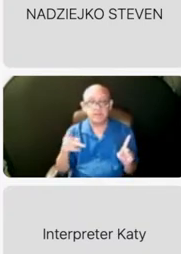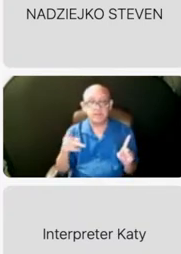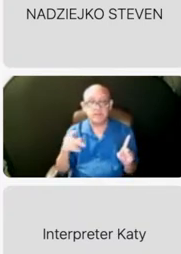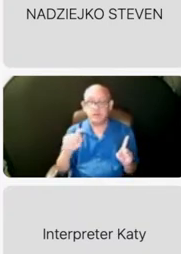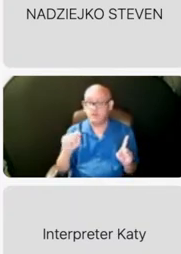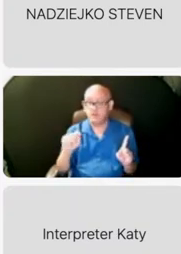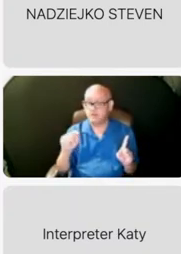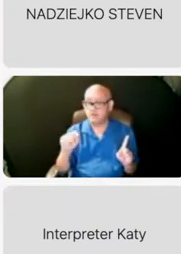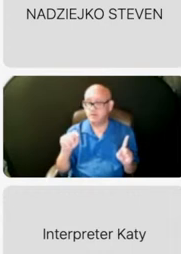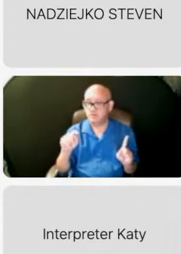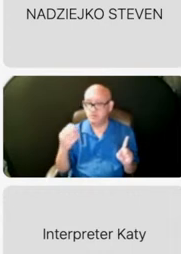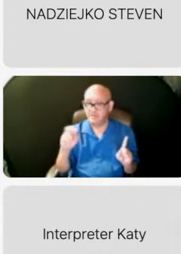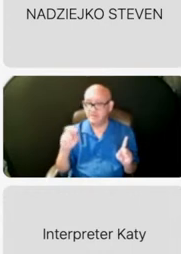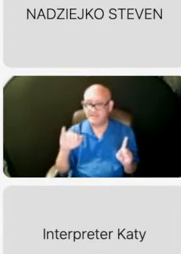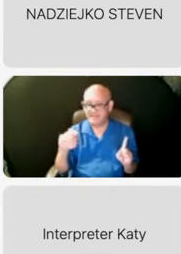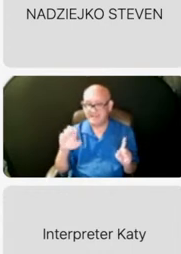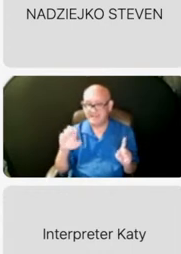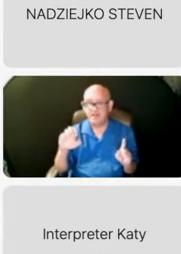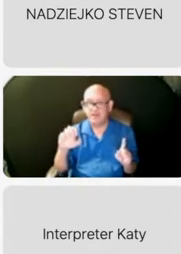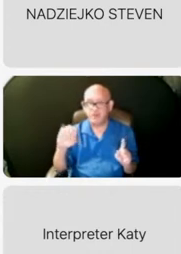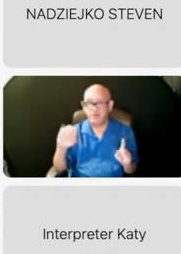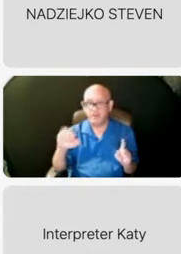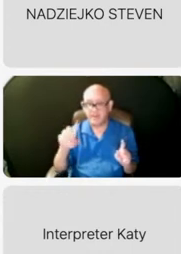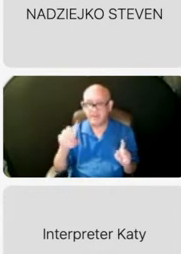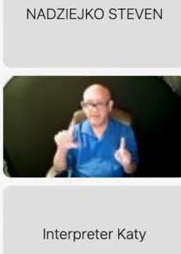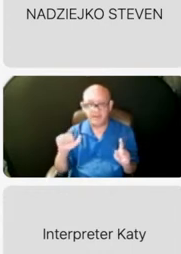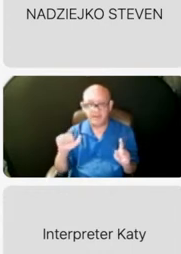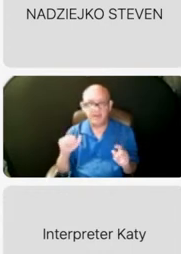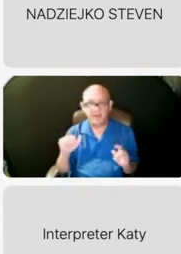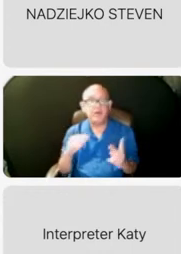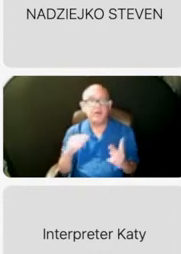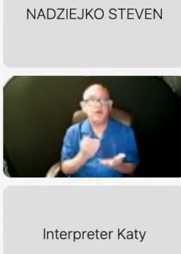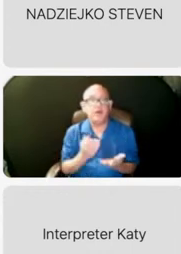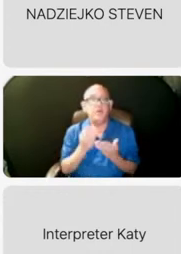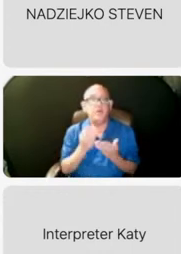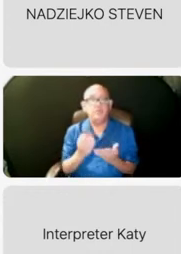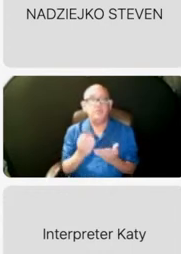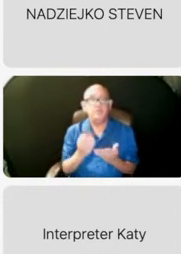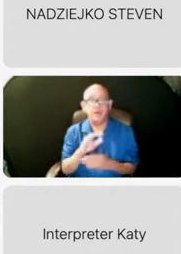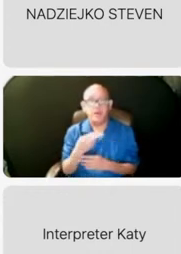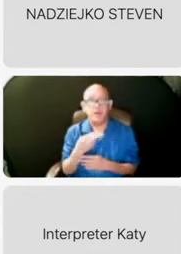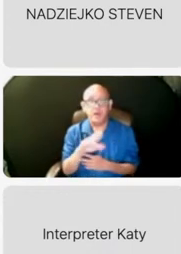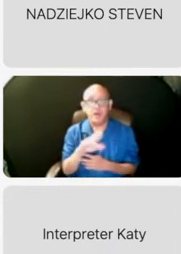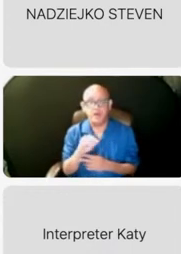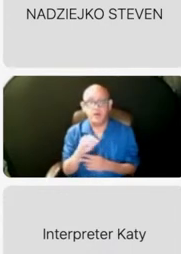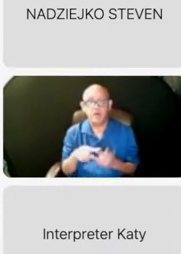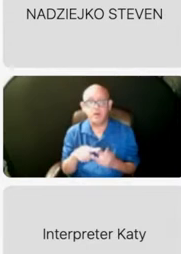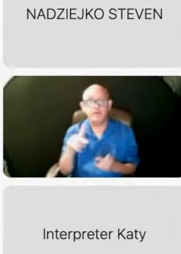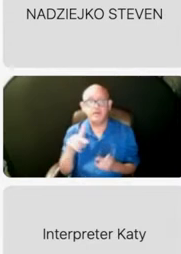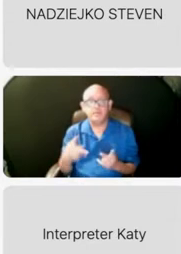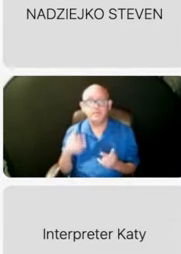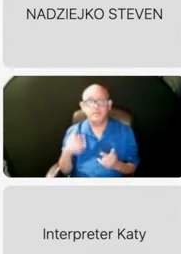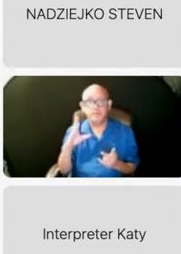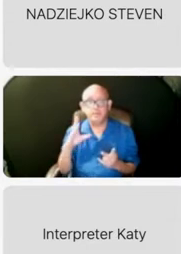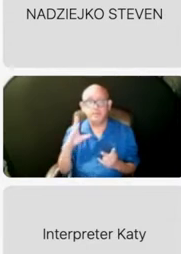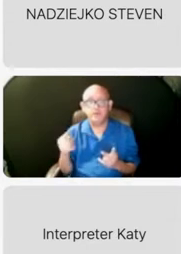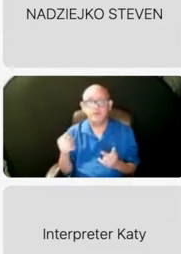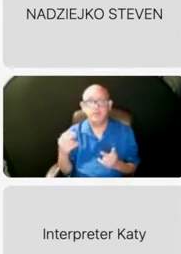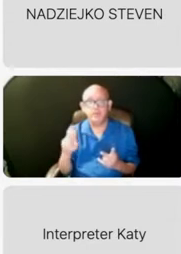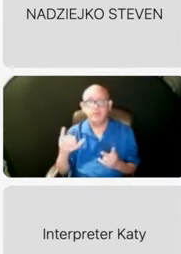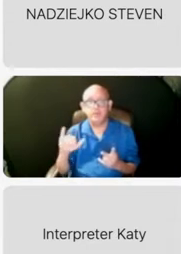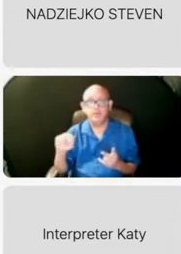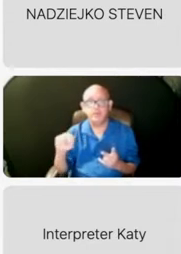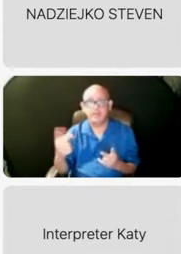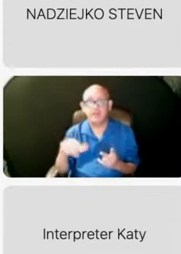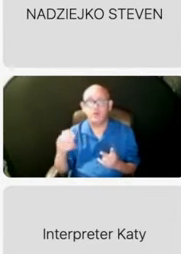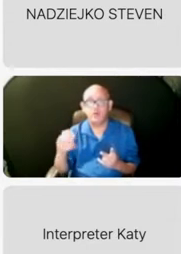okay i have a motion by board member haro and second by board member thorin ojeda to approve action